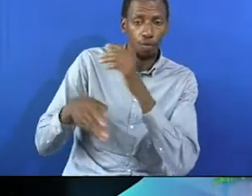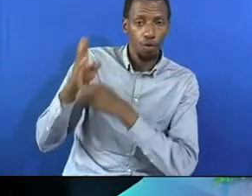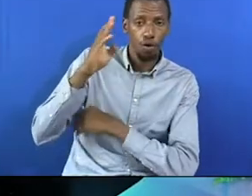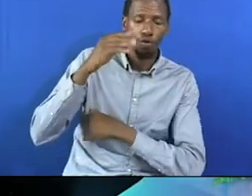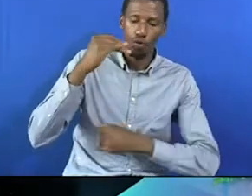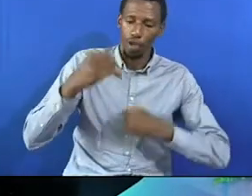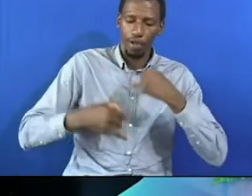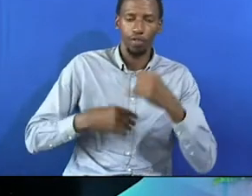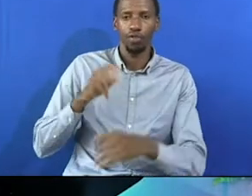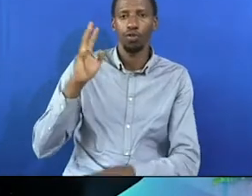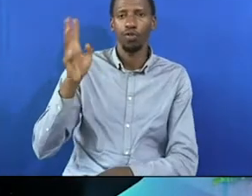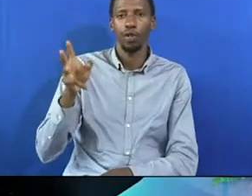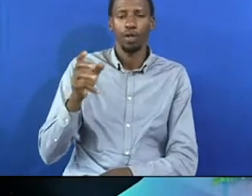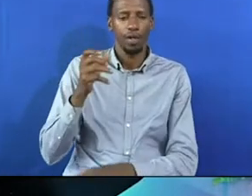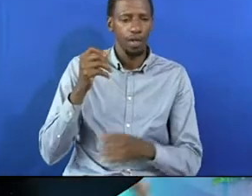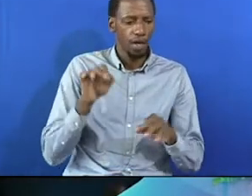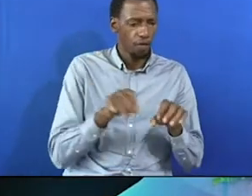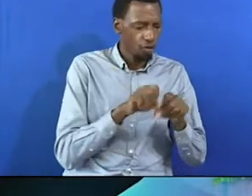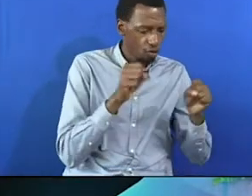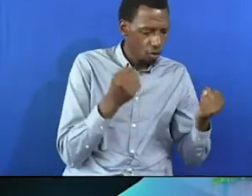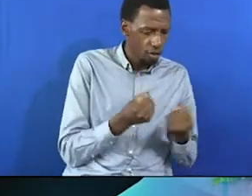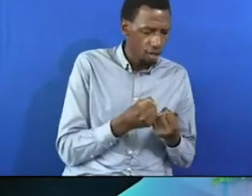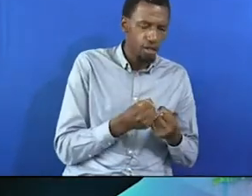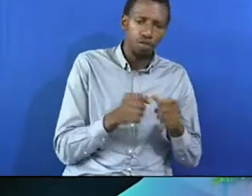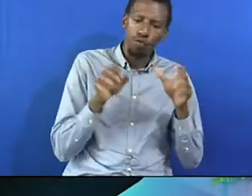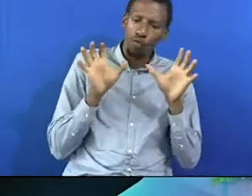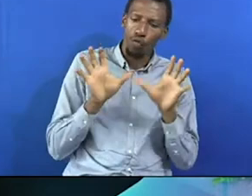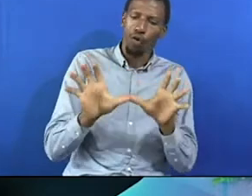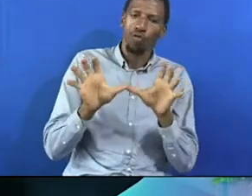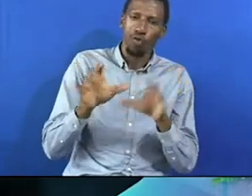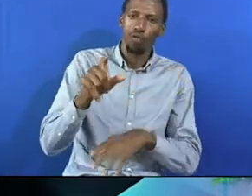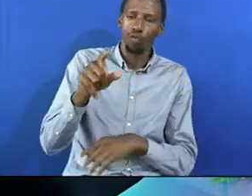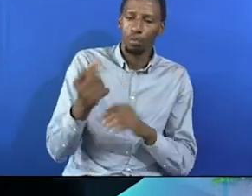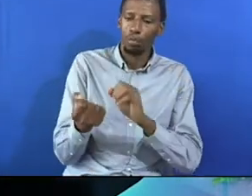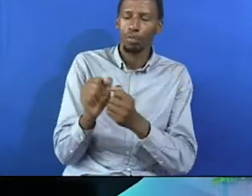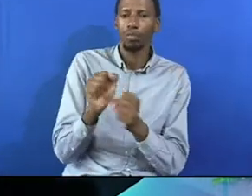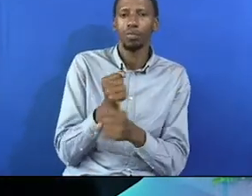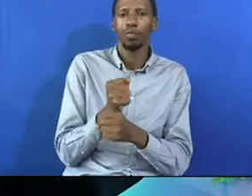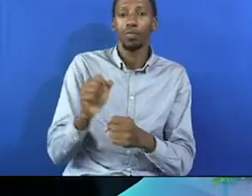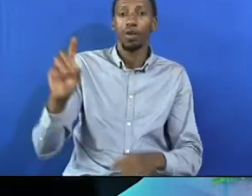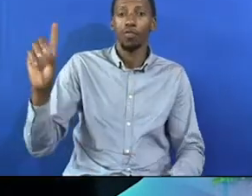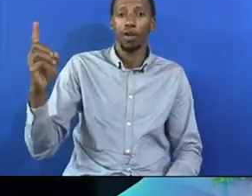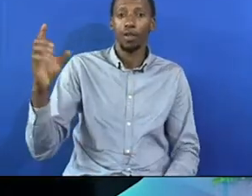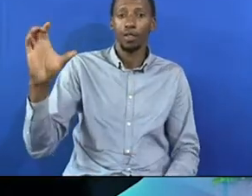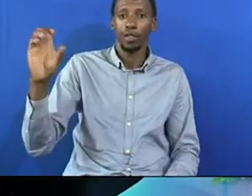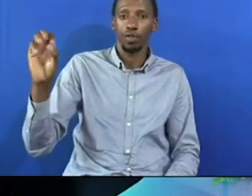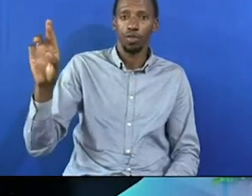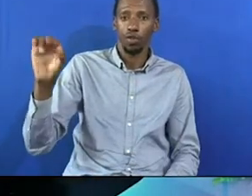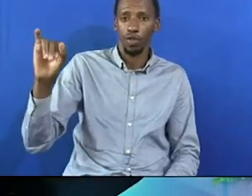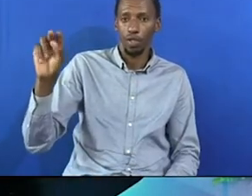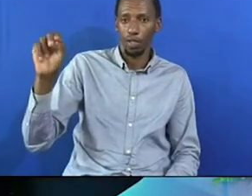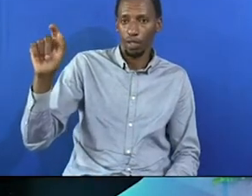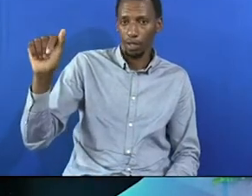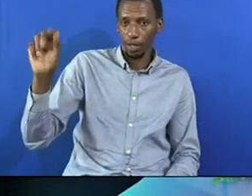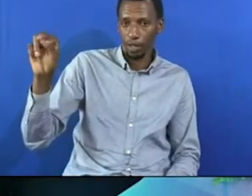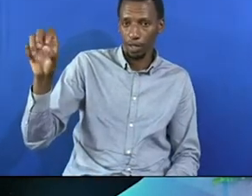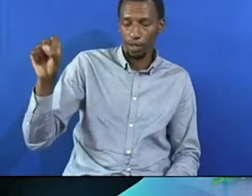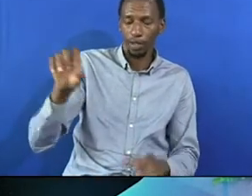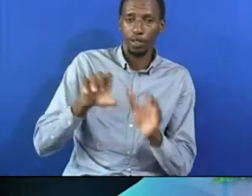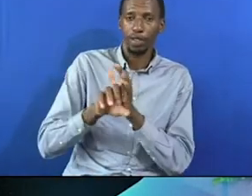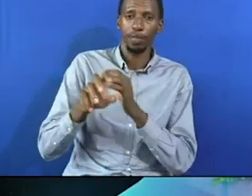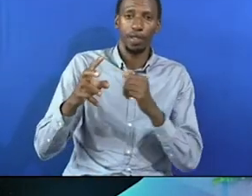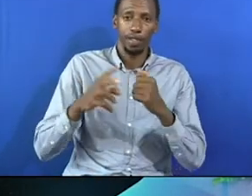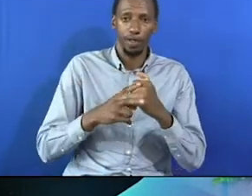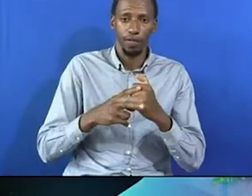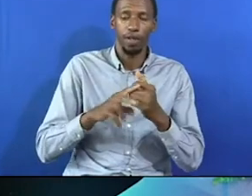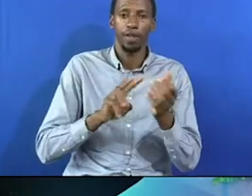of pressure from society will change anything. 1 Corinthians chapter 7, verse 6 to